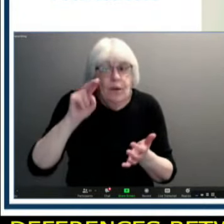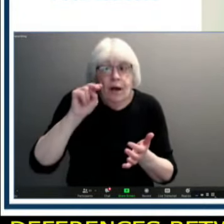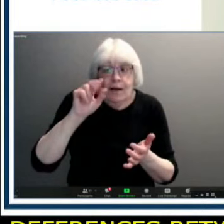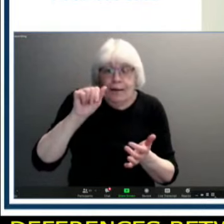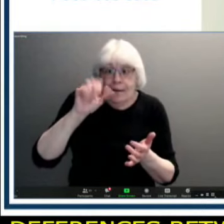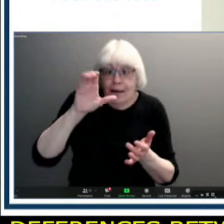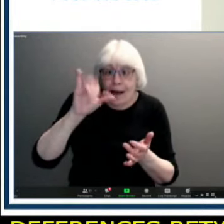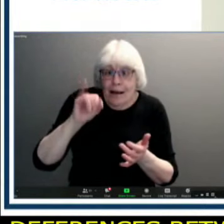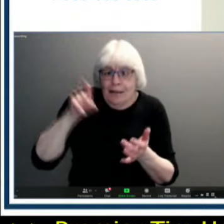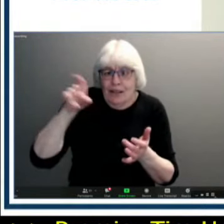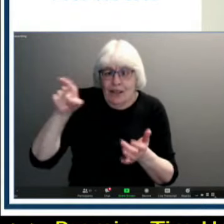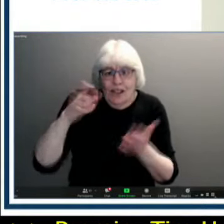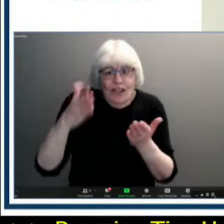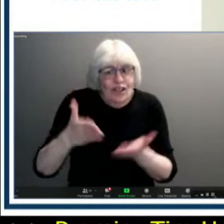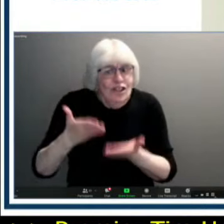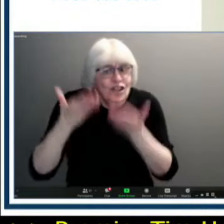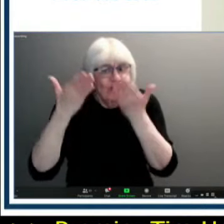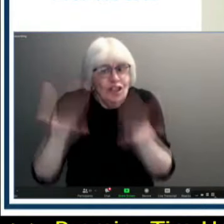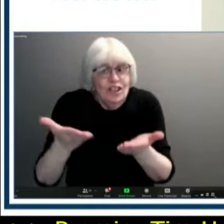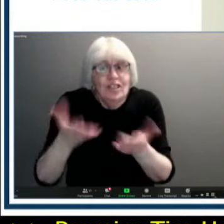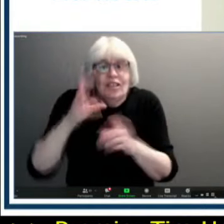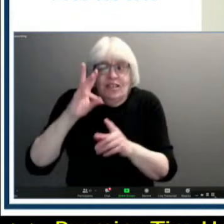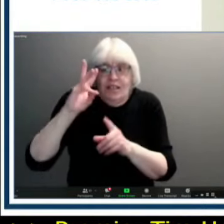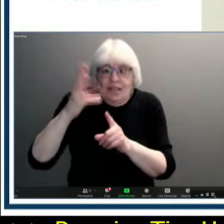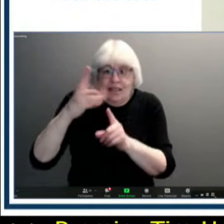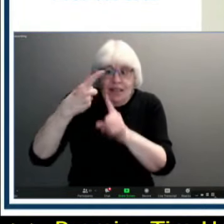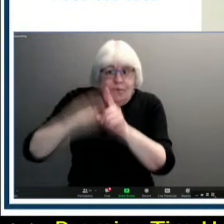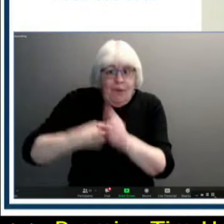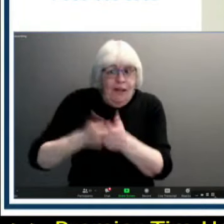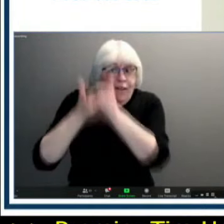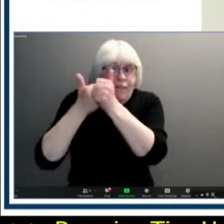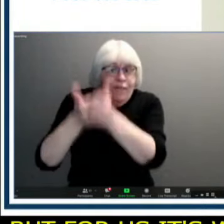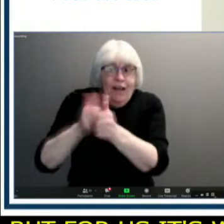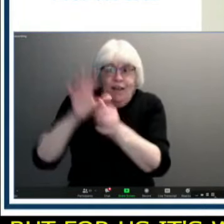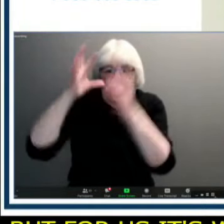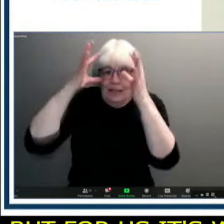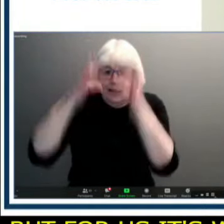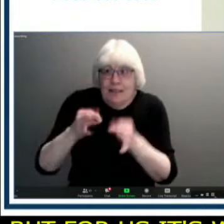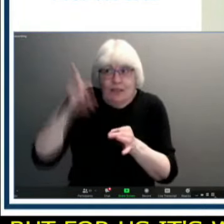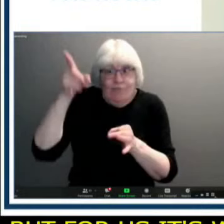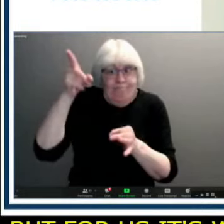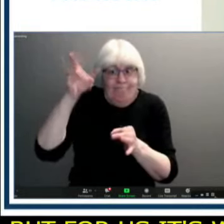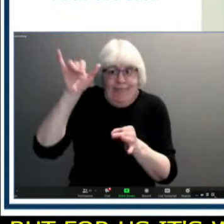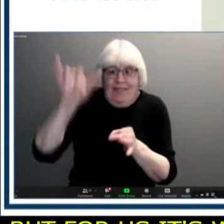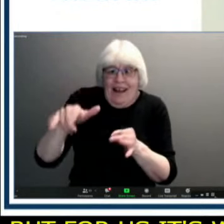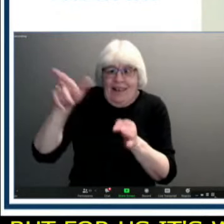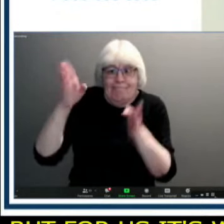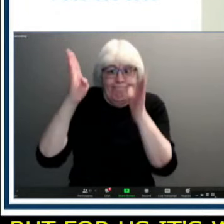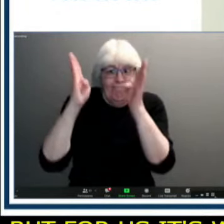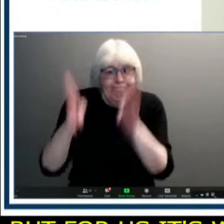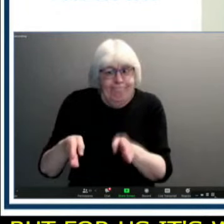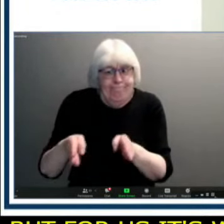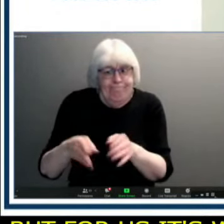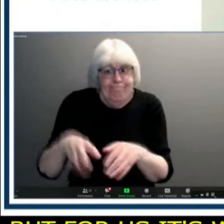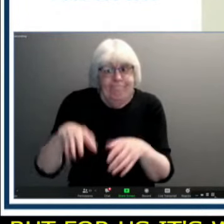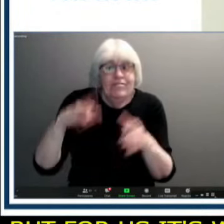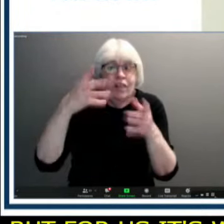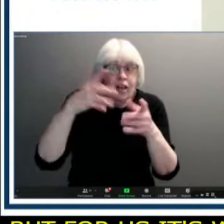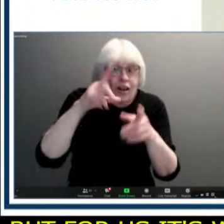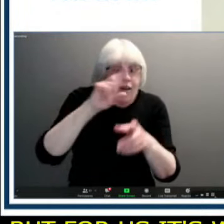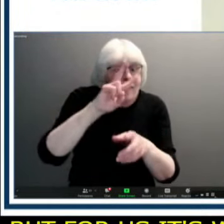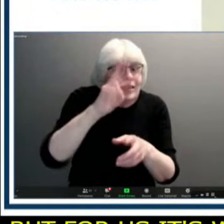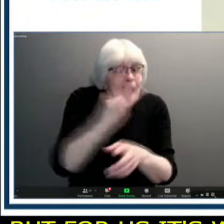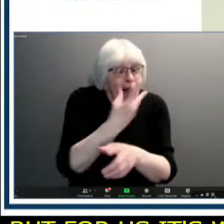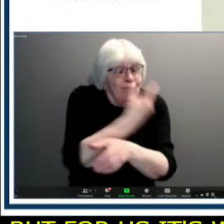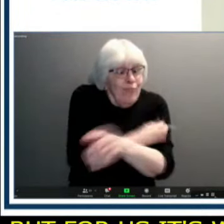the optimal time to get the booster. There's some areas where they're at 3 months.